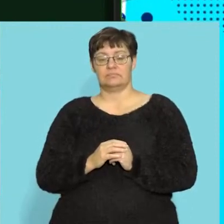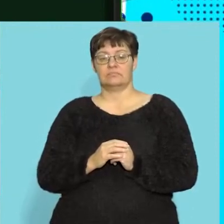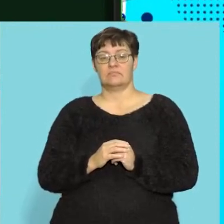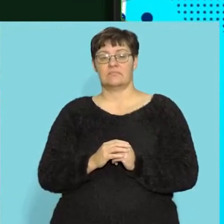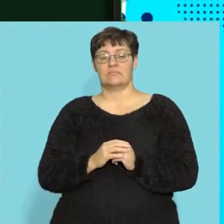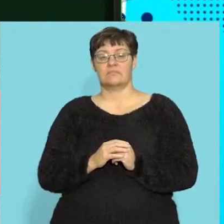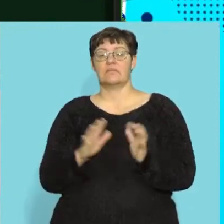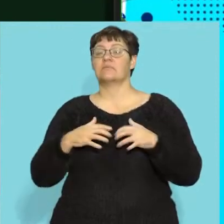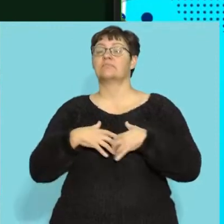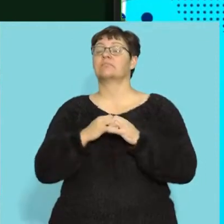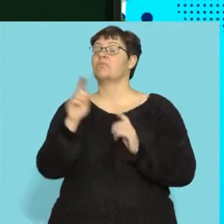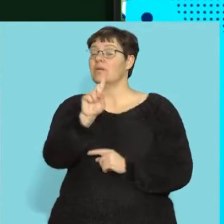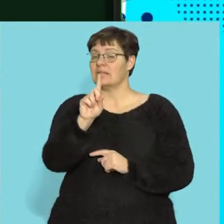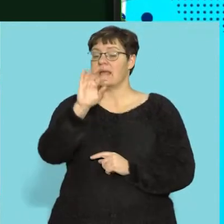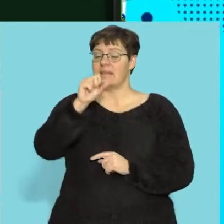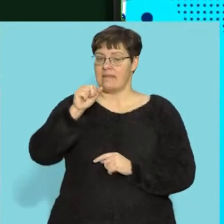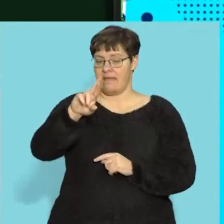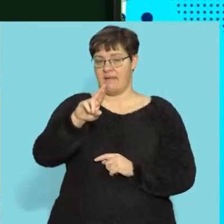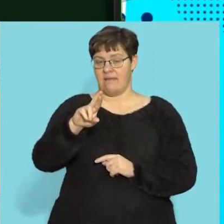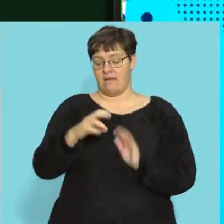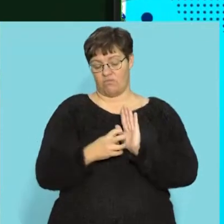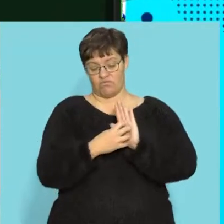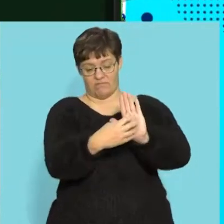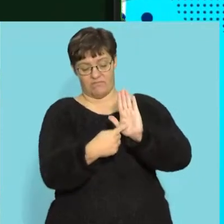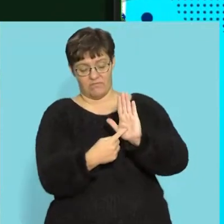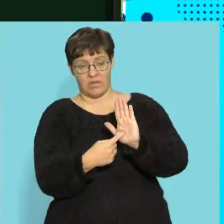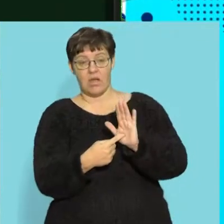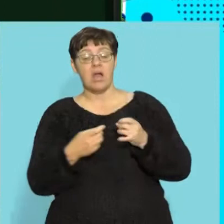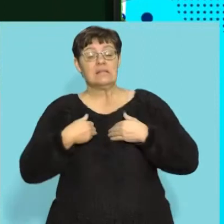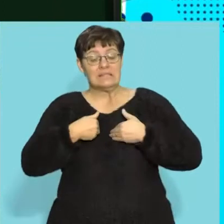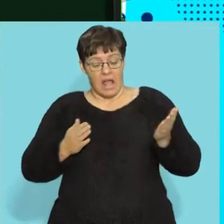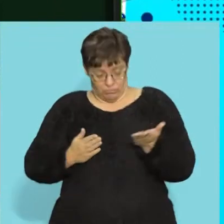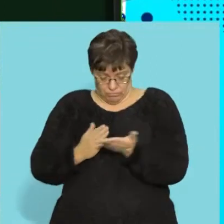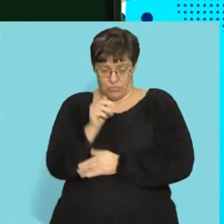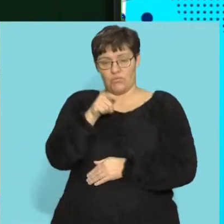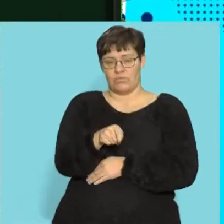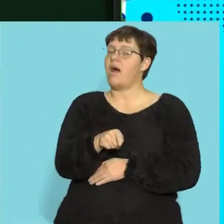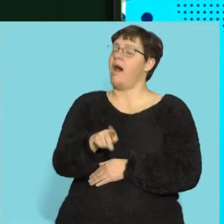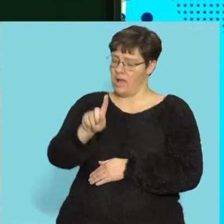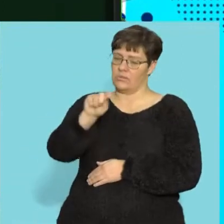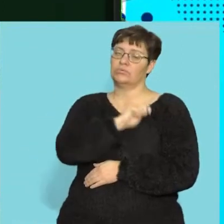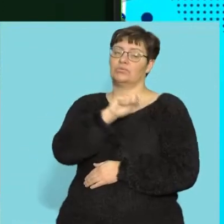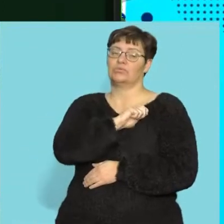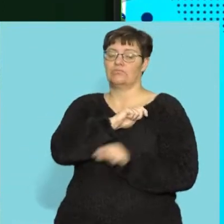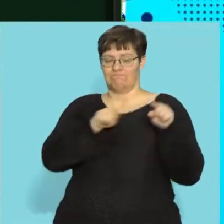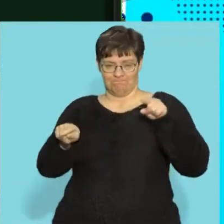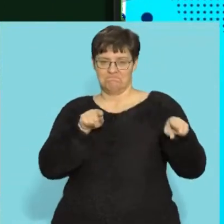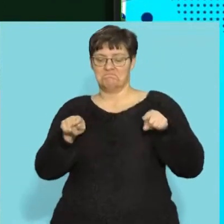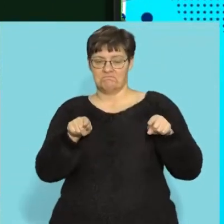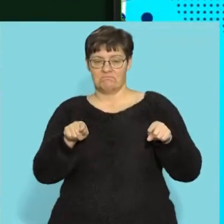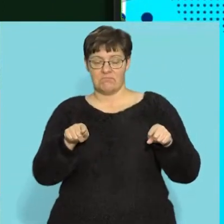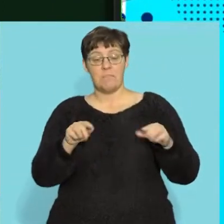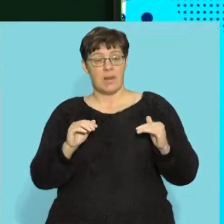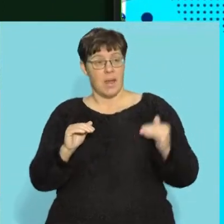experiment, and then it produces a linear graph that actually passes through the origin, then we can say, yes, indeed, these